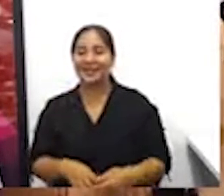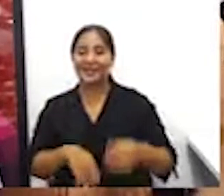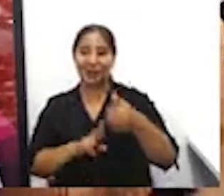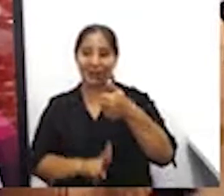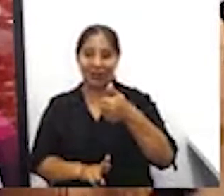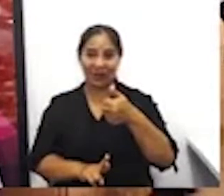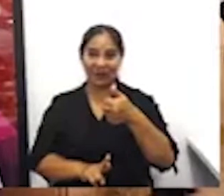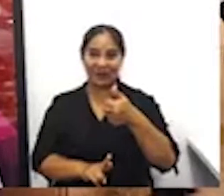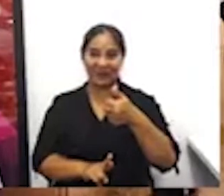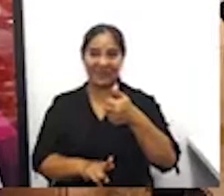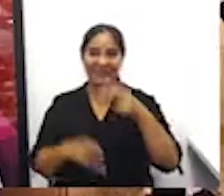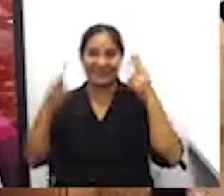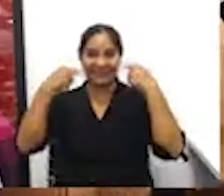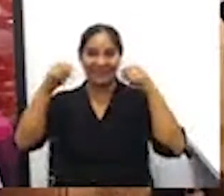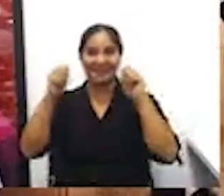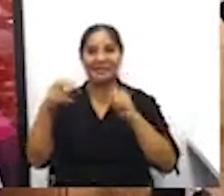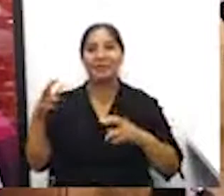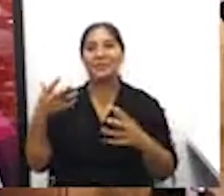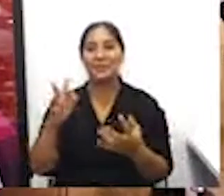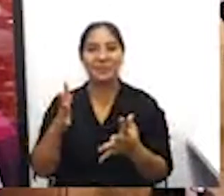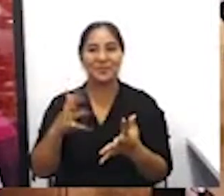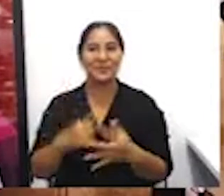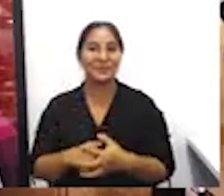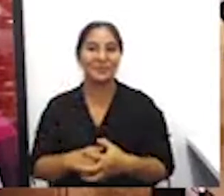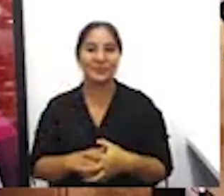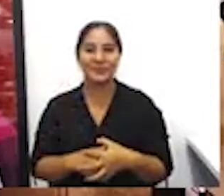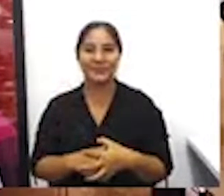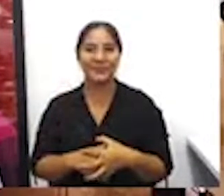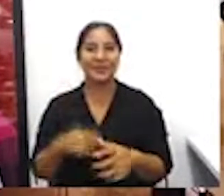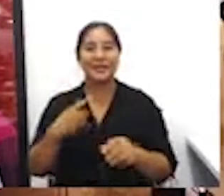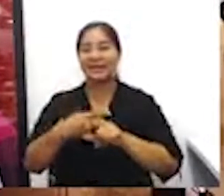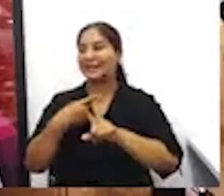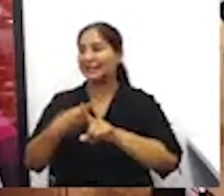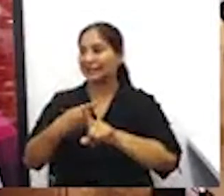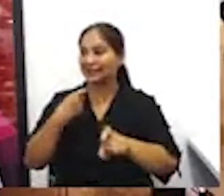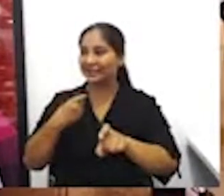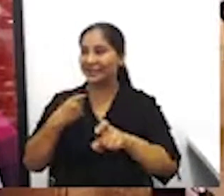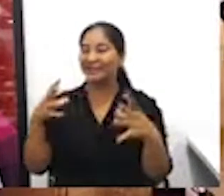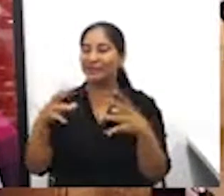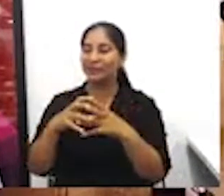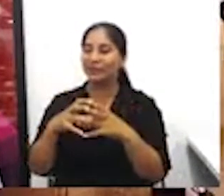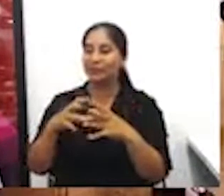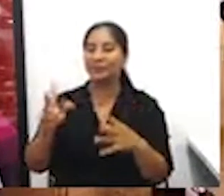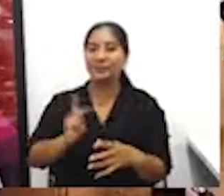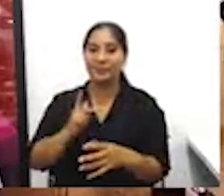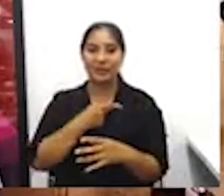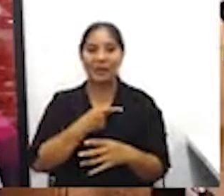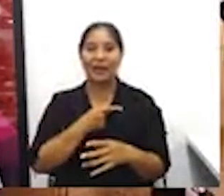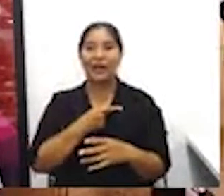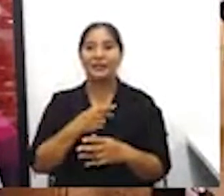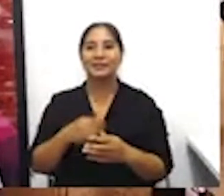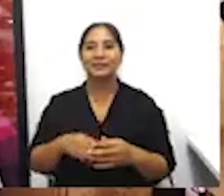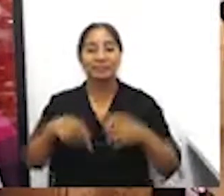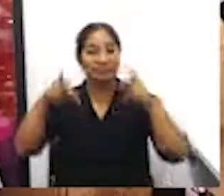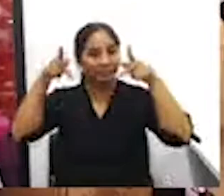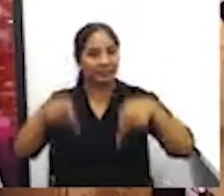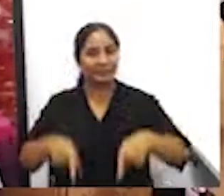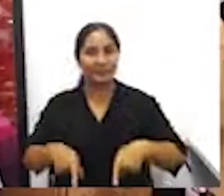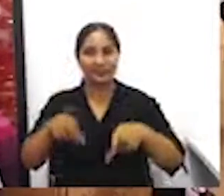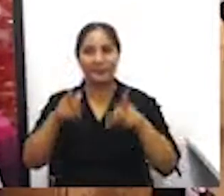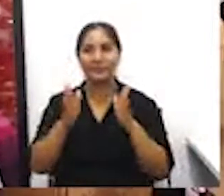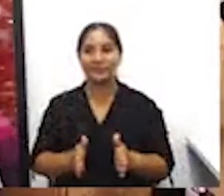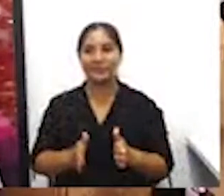behalf. But from a staff perspective, being able to work for a principal who is